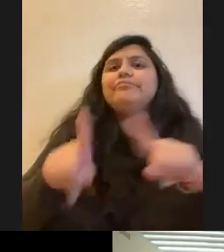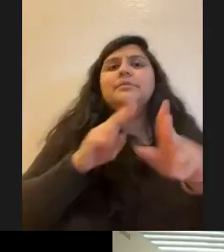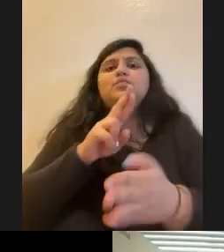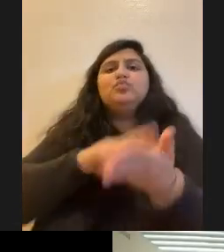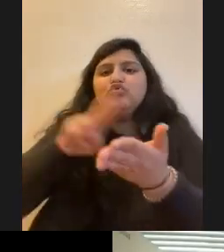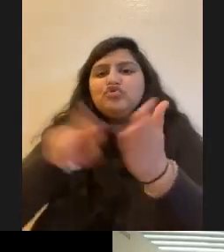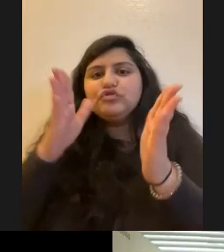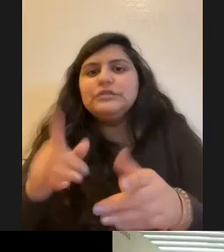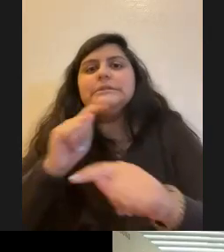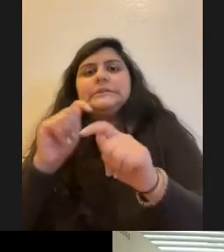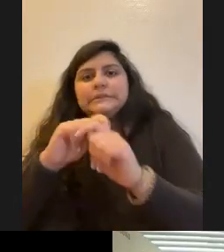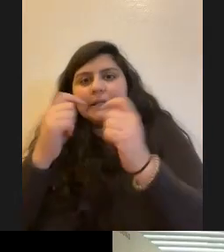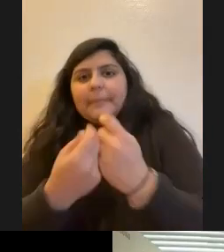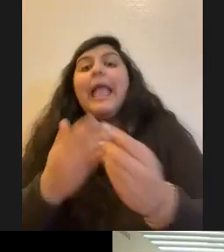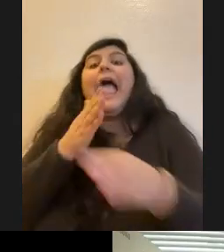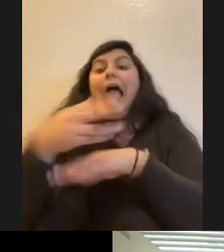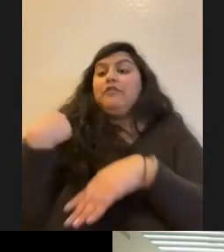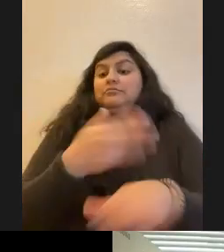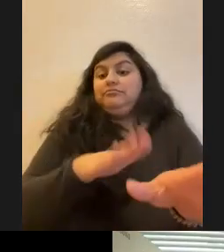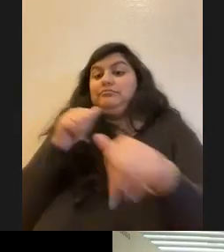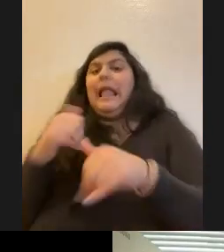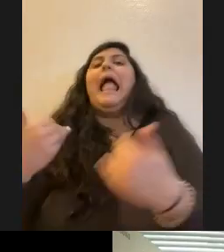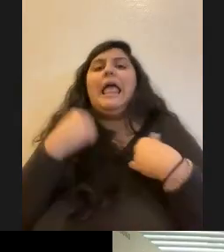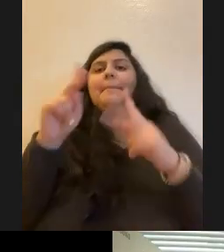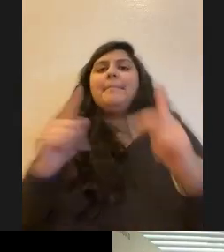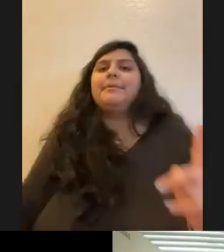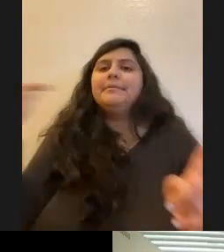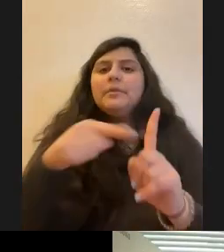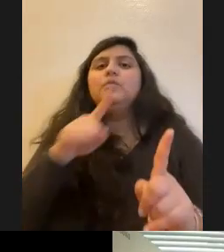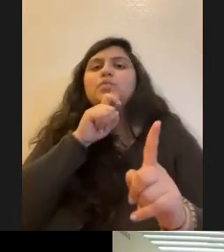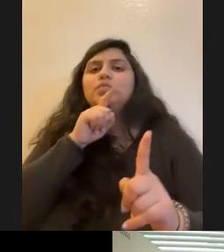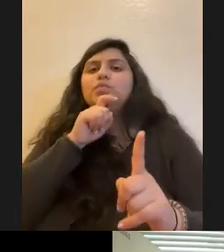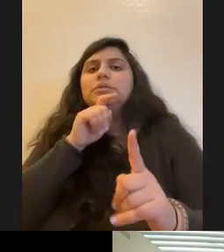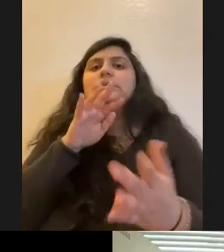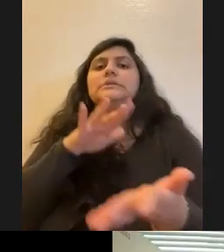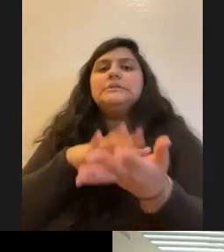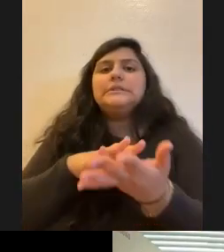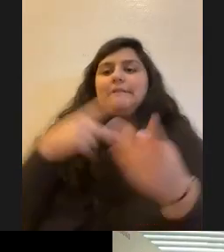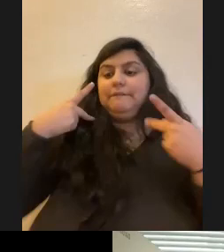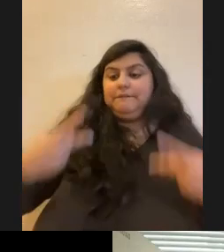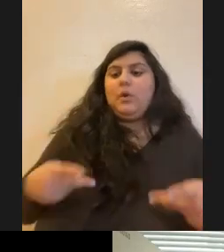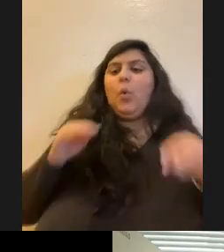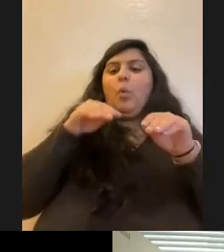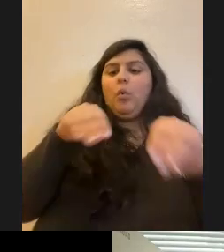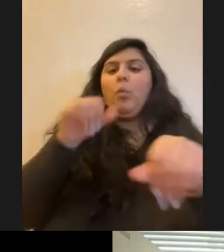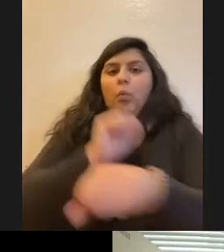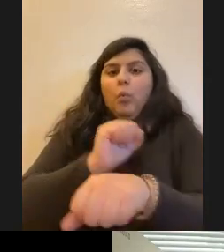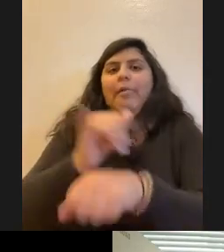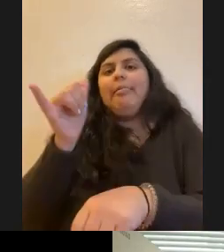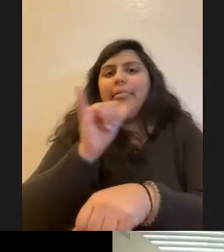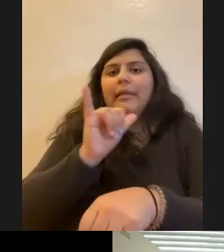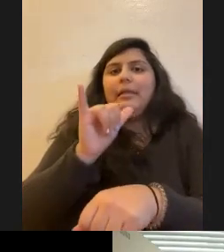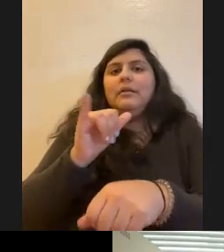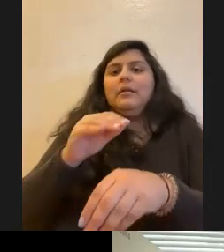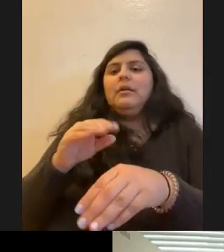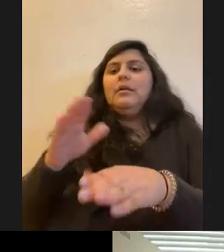like after us, there was people who did a lot of physical oceanography work. So studying kind of